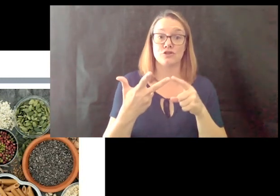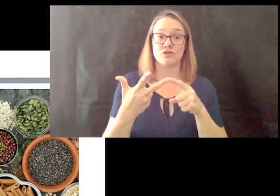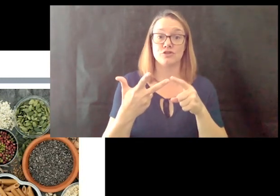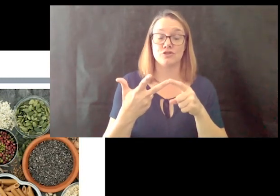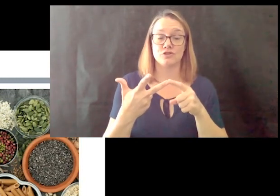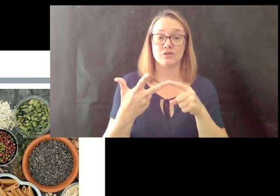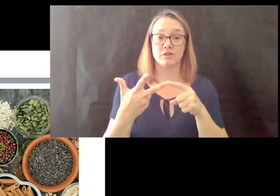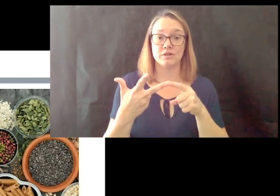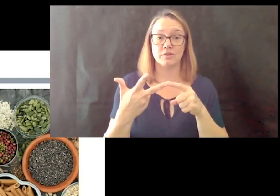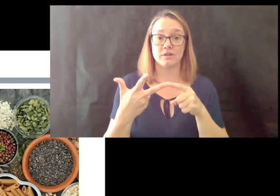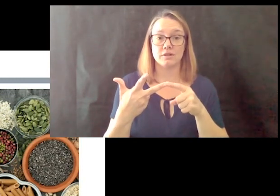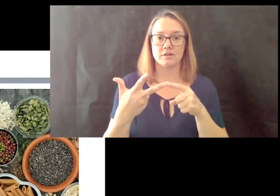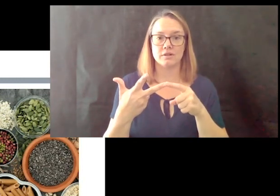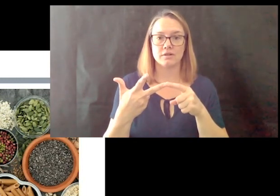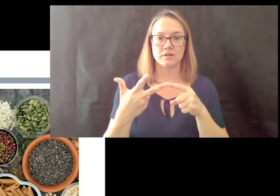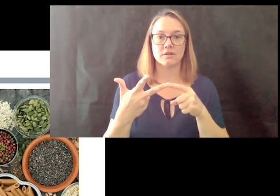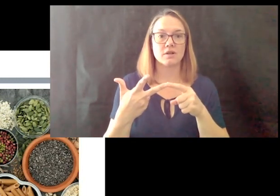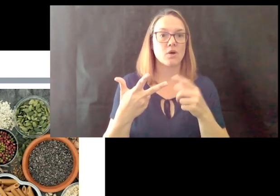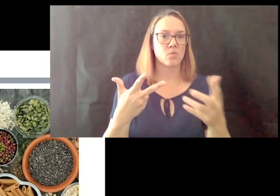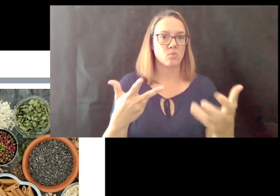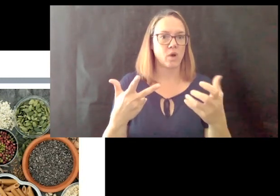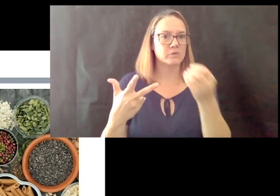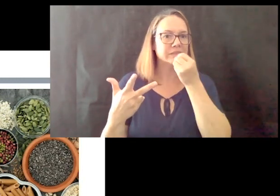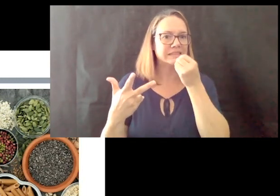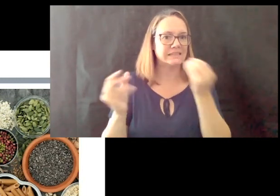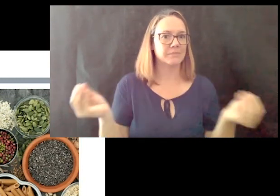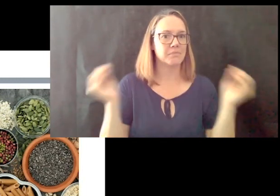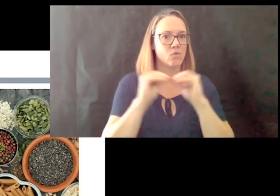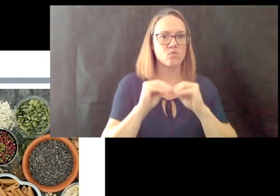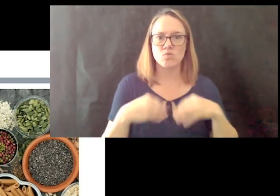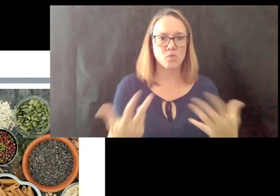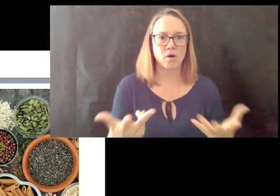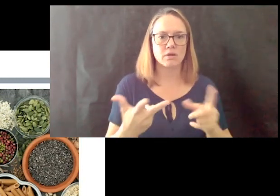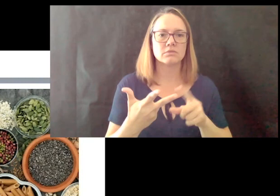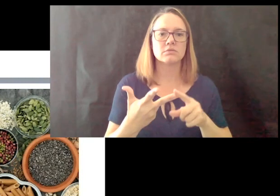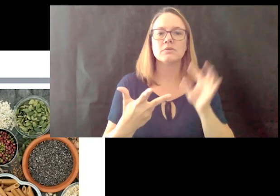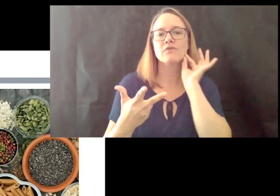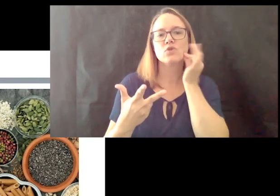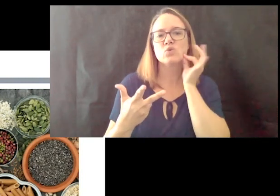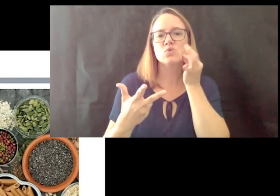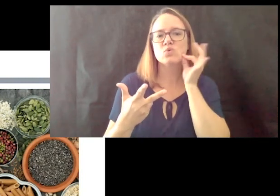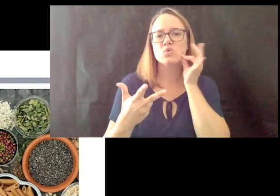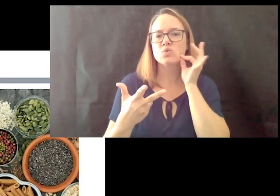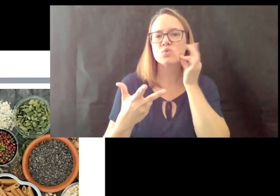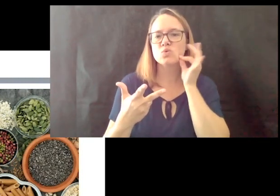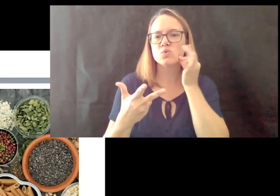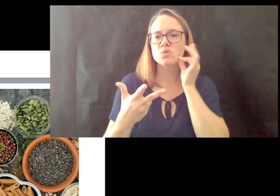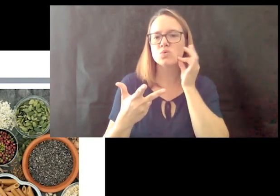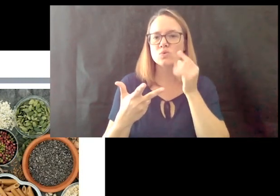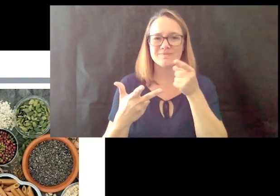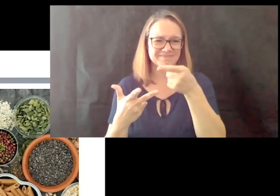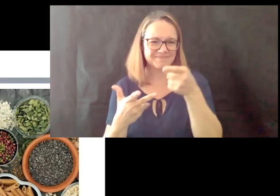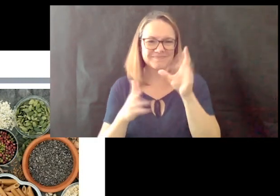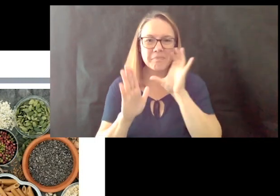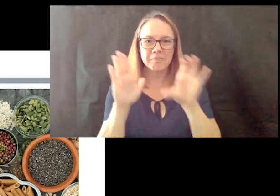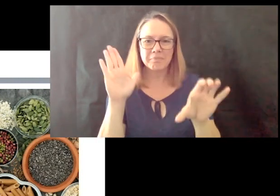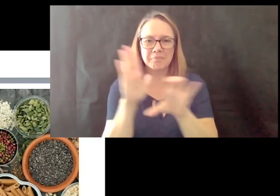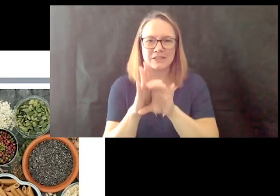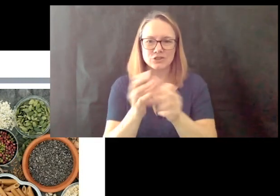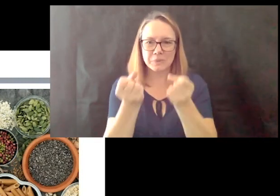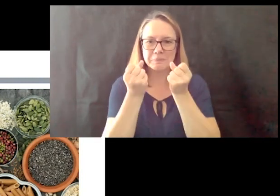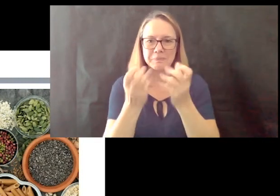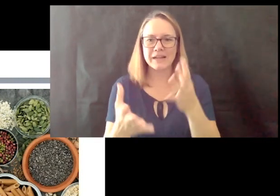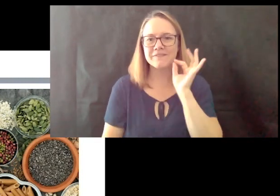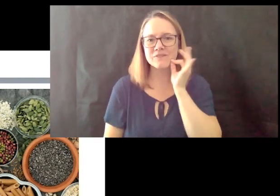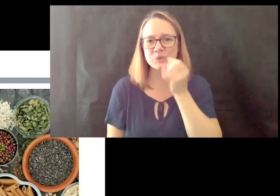the third food that I have here on the category for carbohydrates that we would like to maximize is going to be fruits. And you can see a lot of fruits in the